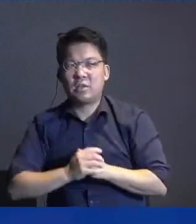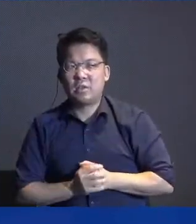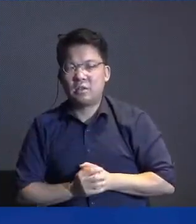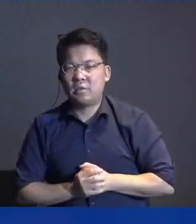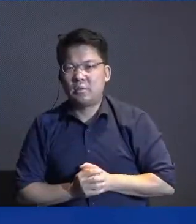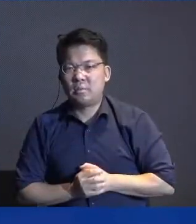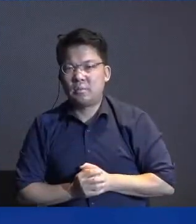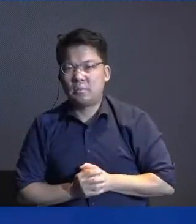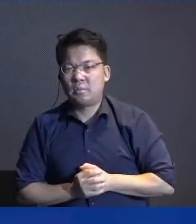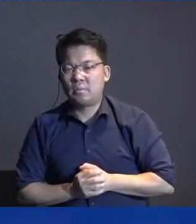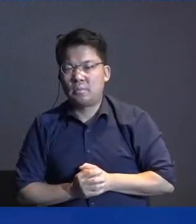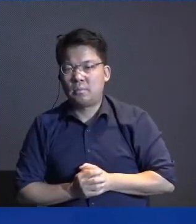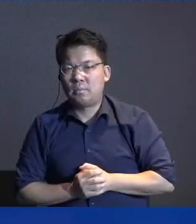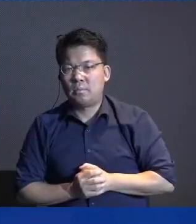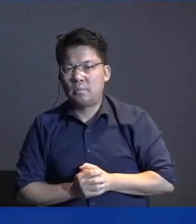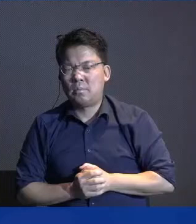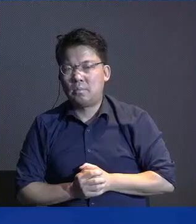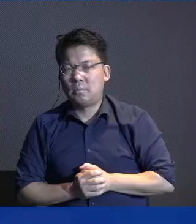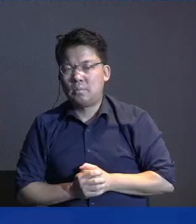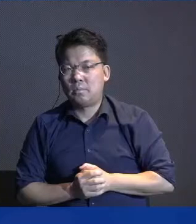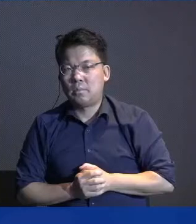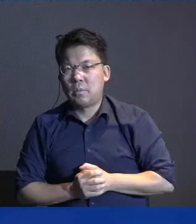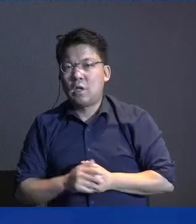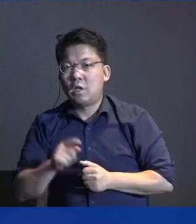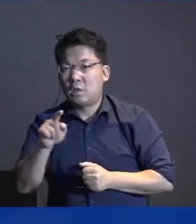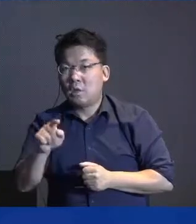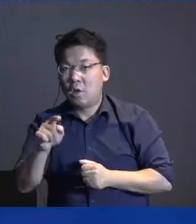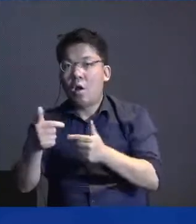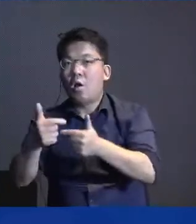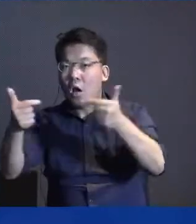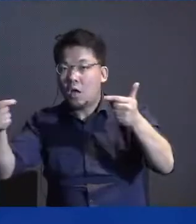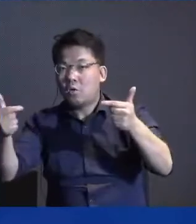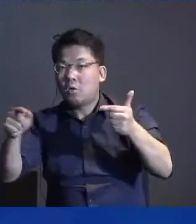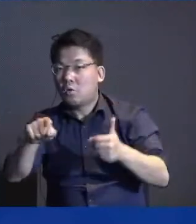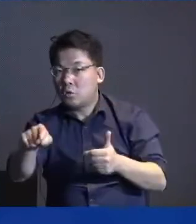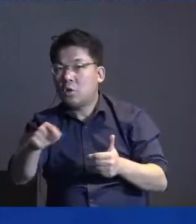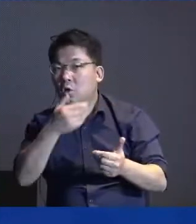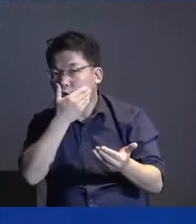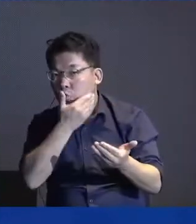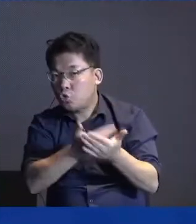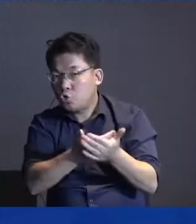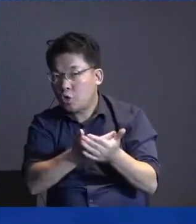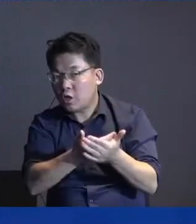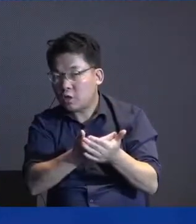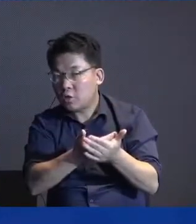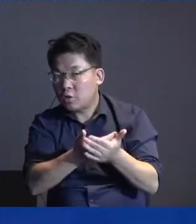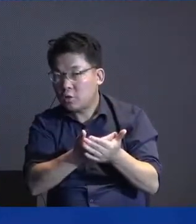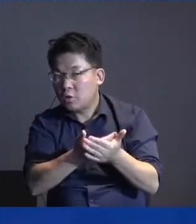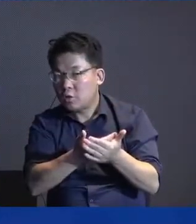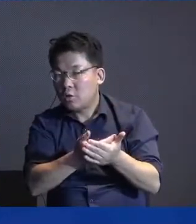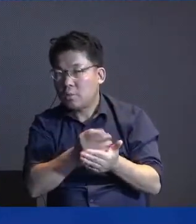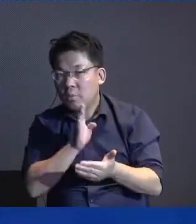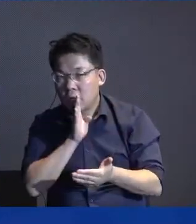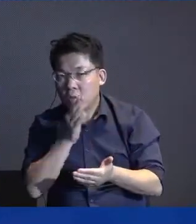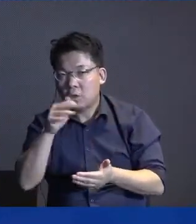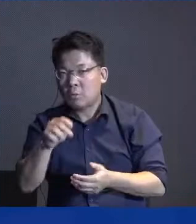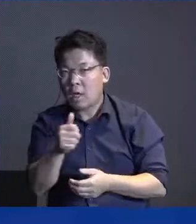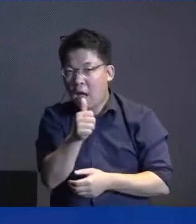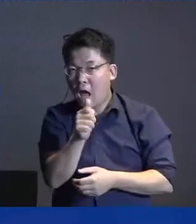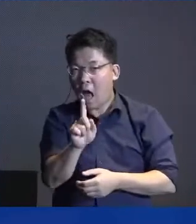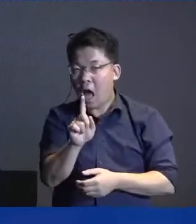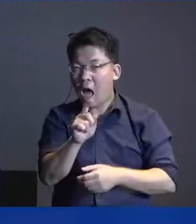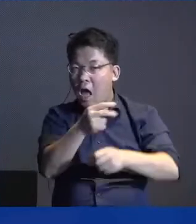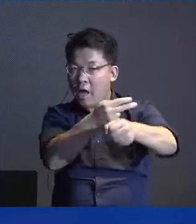those. But as you also said, and also Professor Ha also mentioned, like all levels